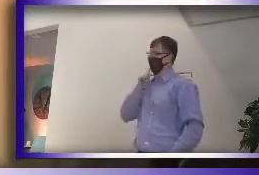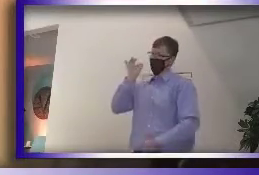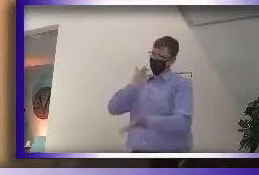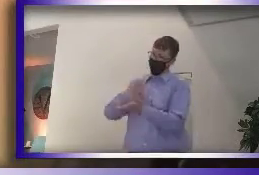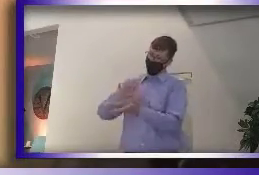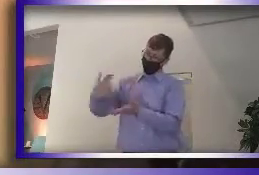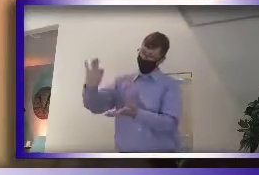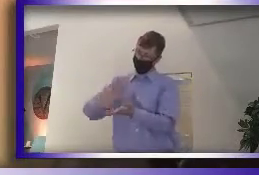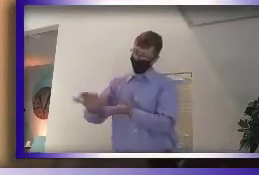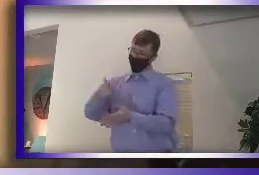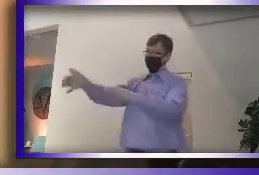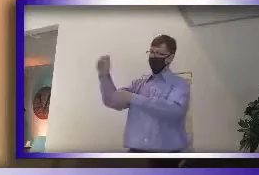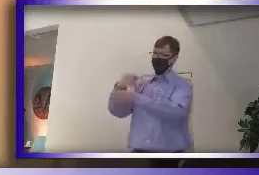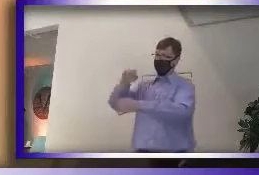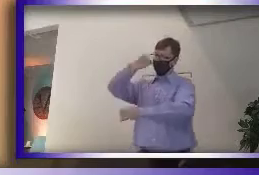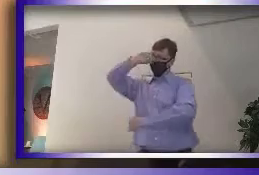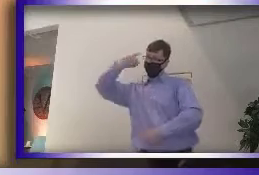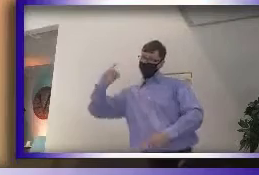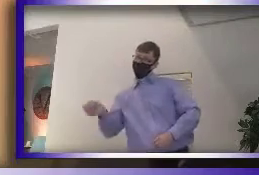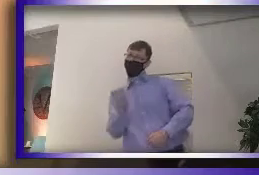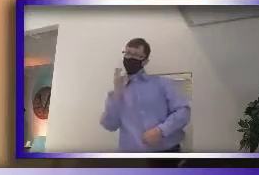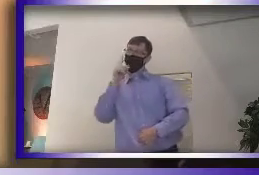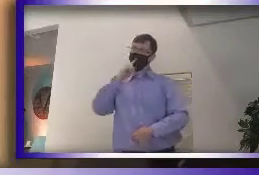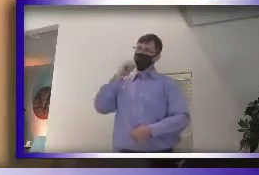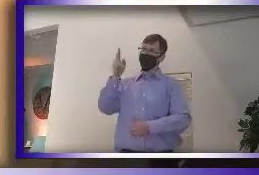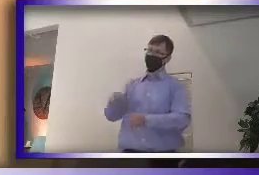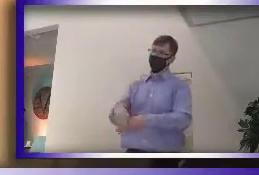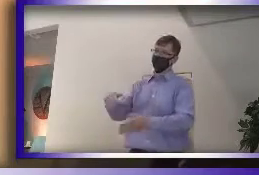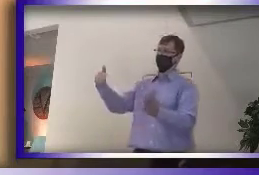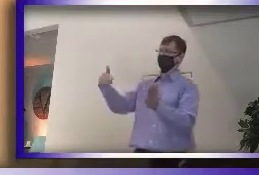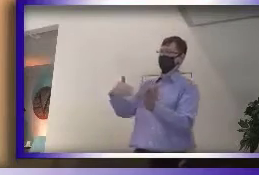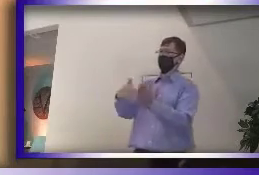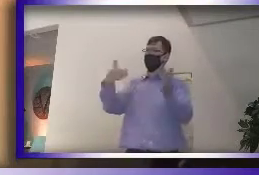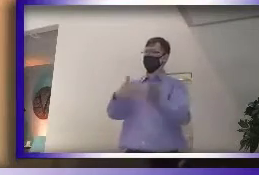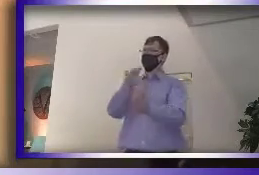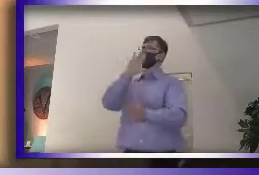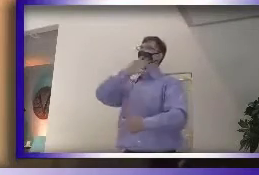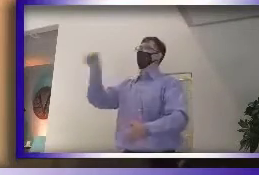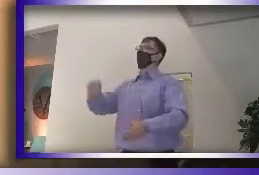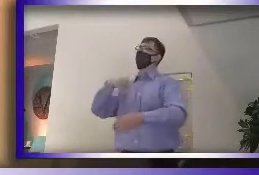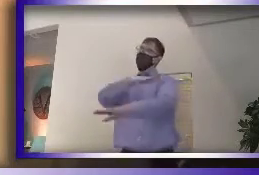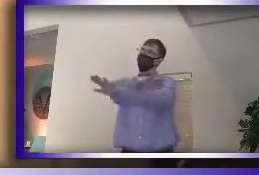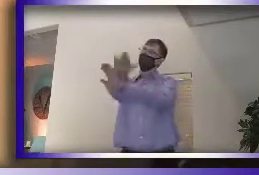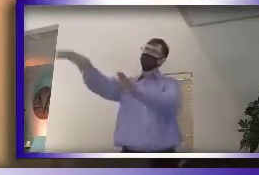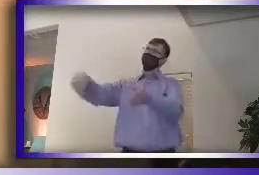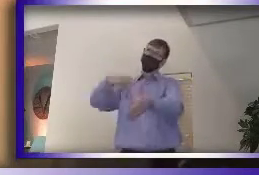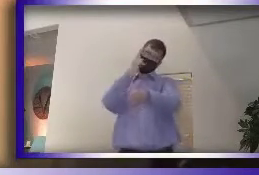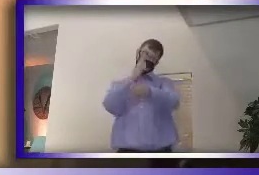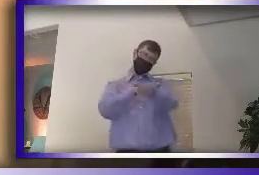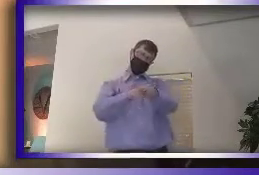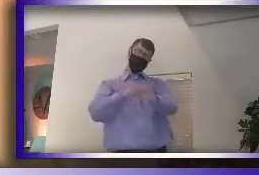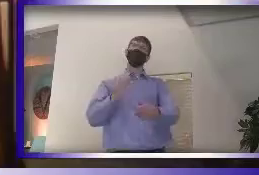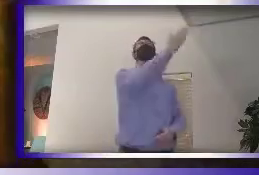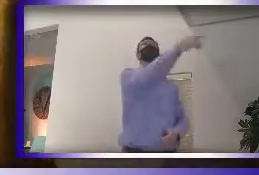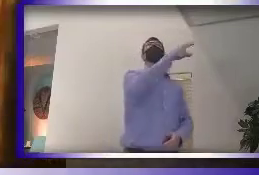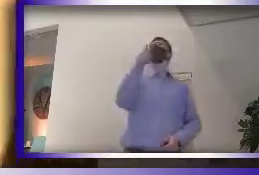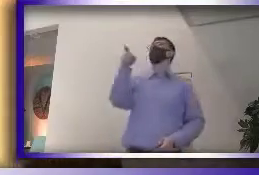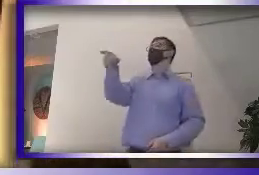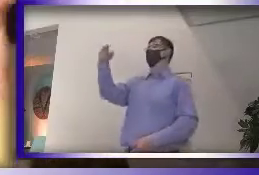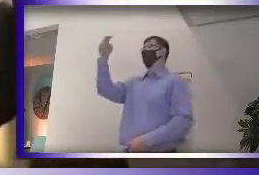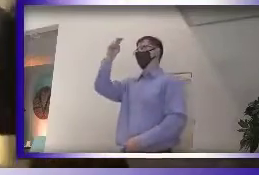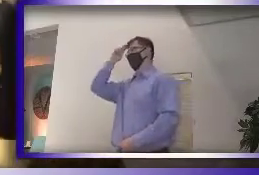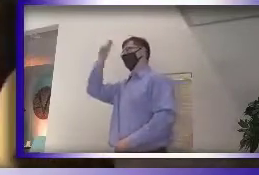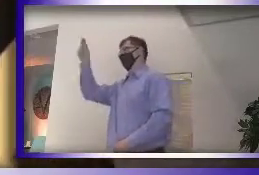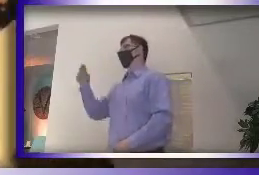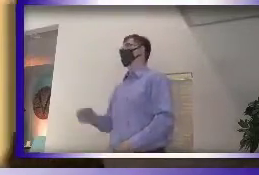If you ever watched the movie Gandhi, that was such a big deal. When he is shot, he says, "Oh God," which if you're